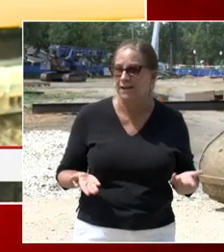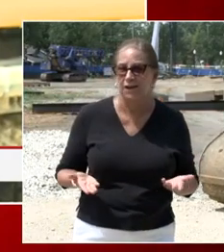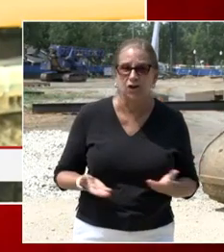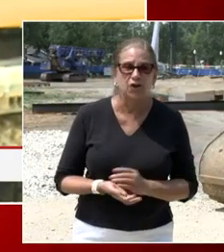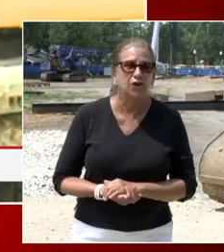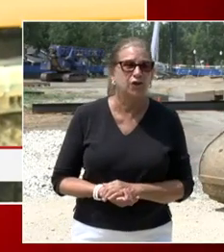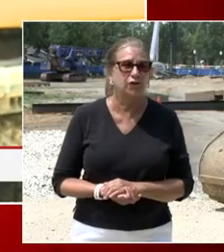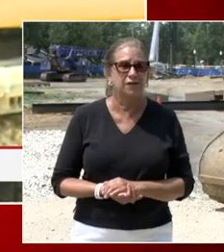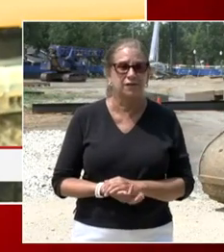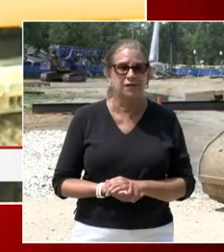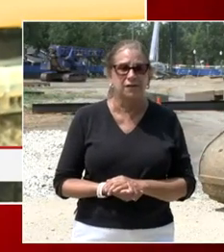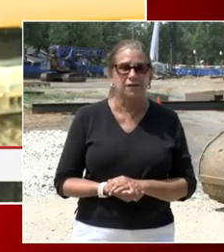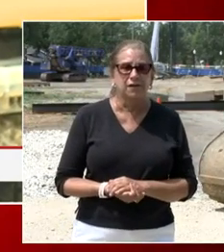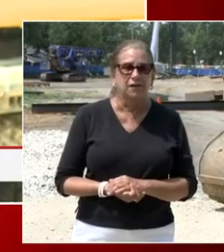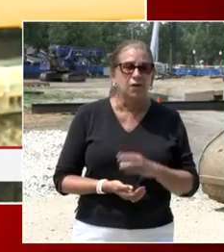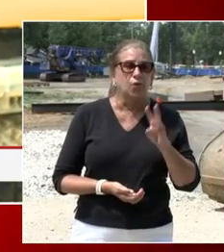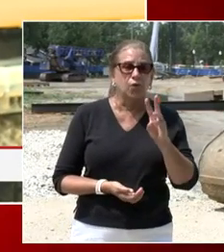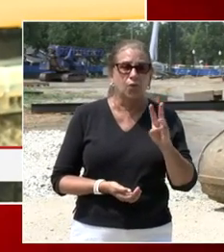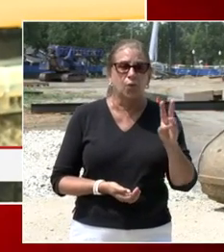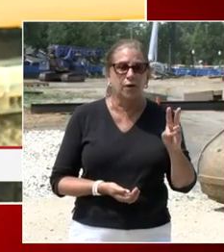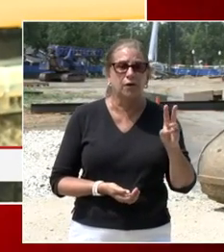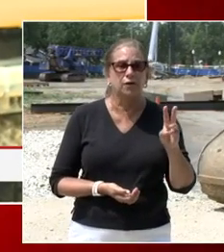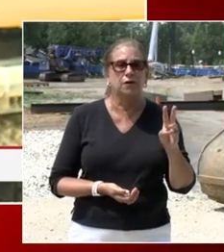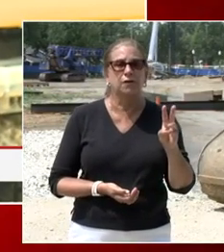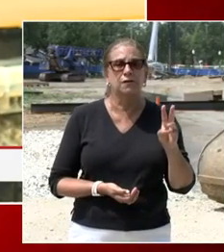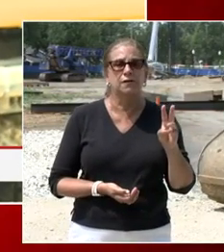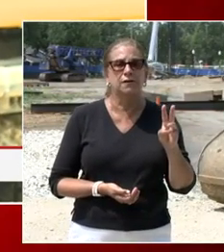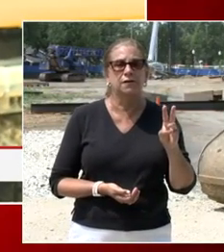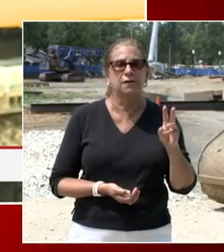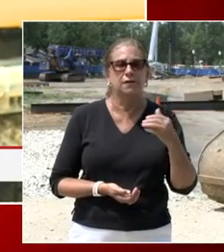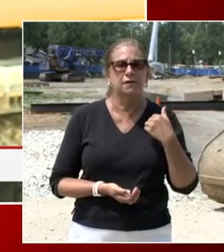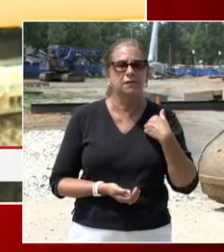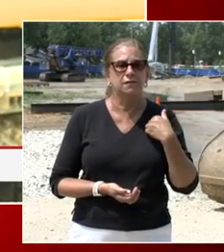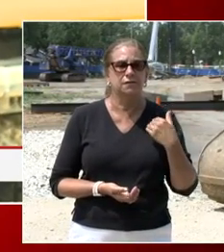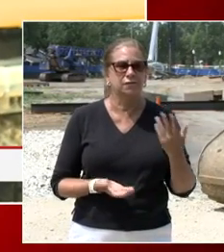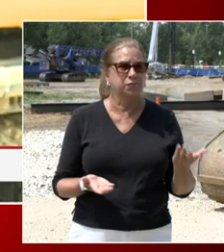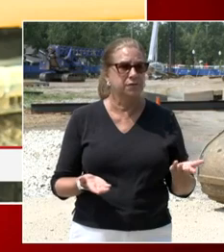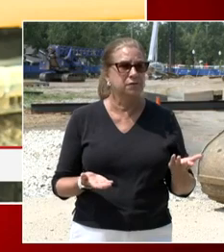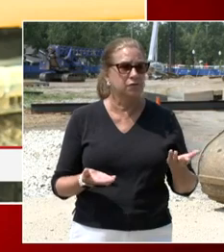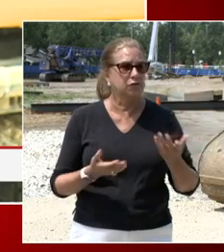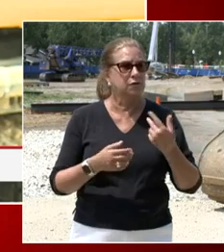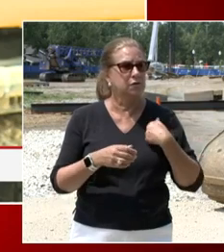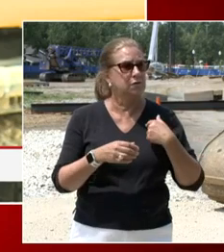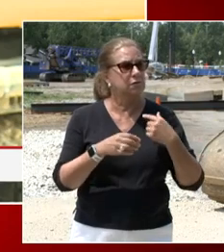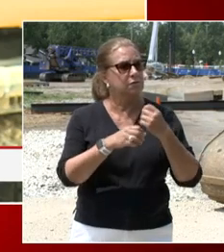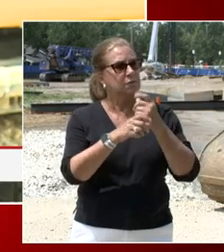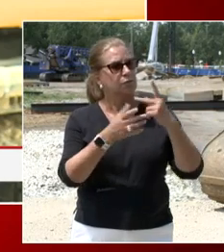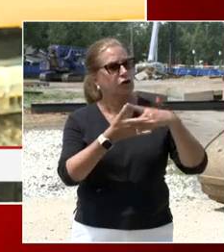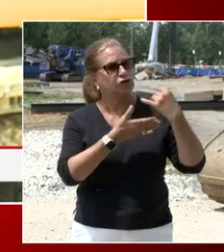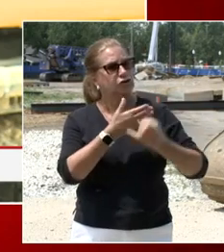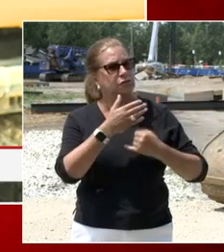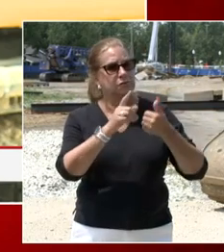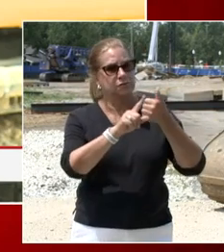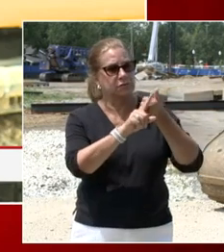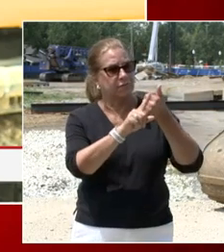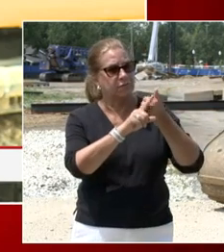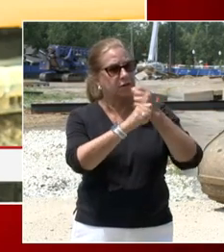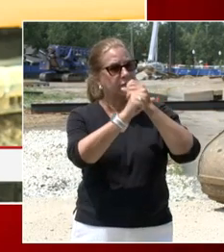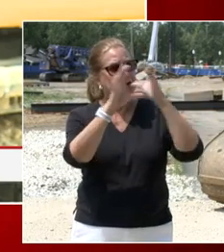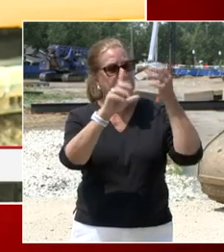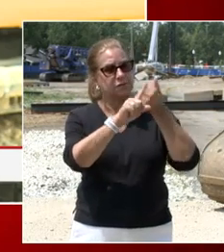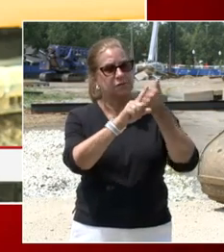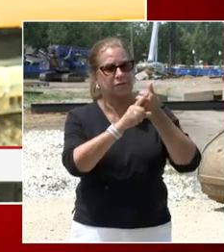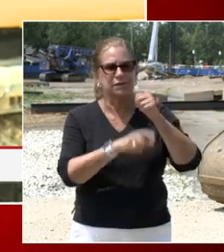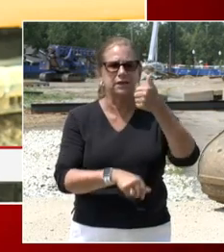Whitman-Walker has been on more than a decades-long journey to expand care to our neighbors in Ward 8. And to extend our services to